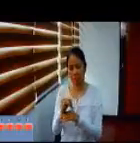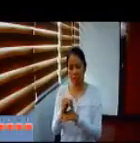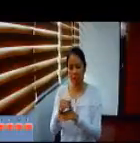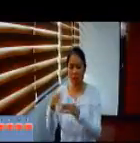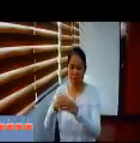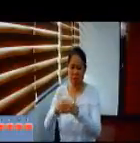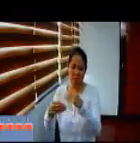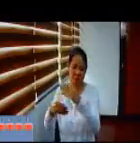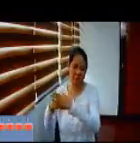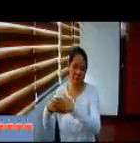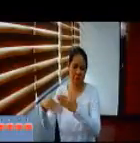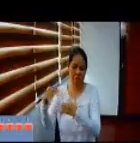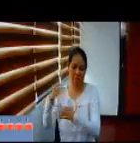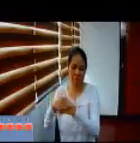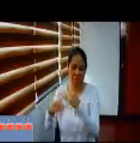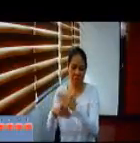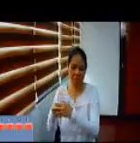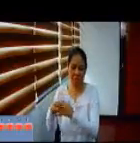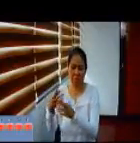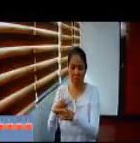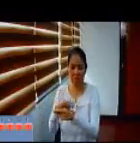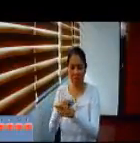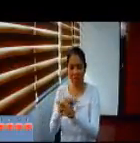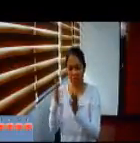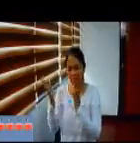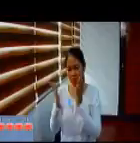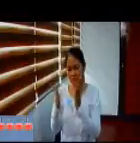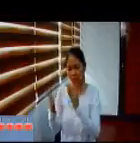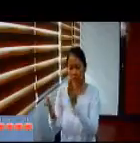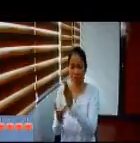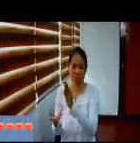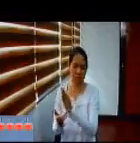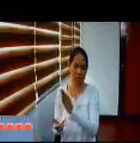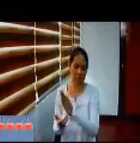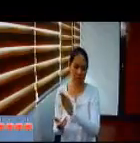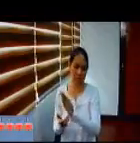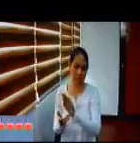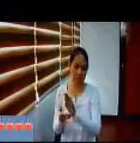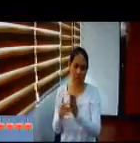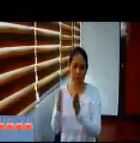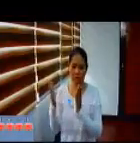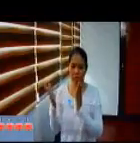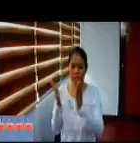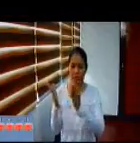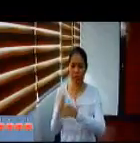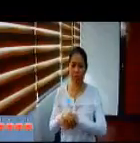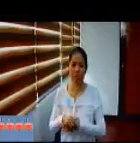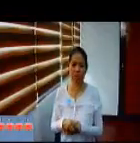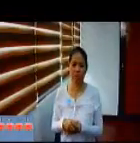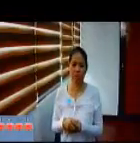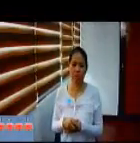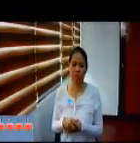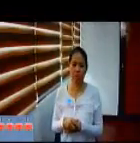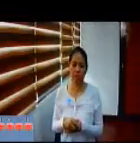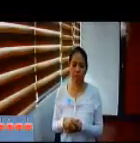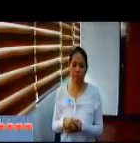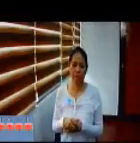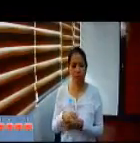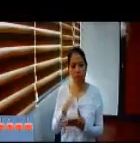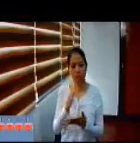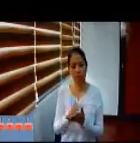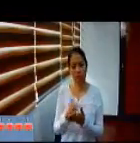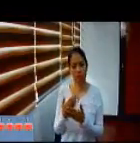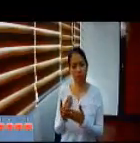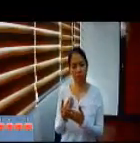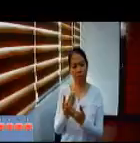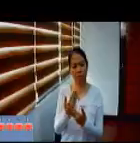finance, regulatory services, technology, and advisory services. And to cap it, we are a net food